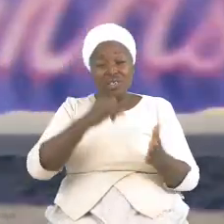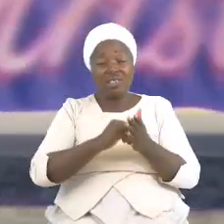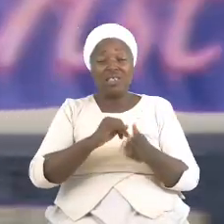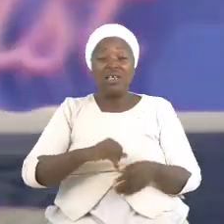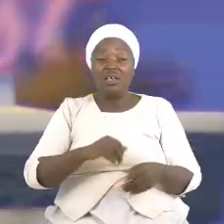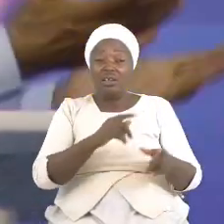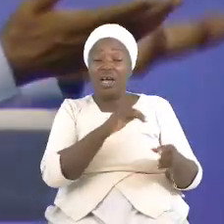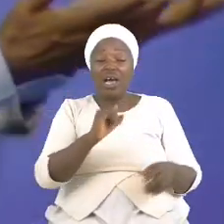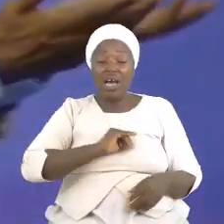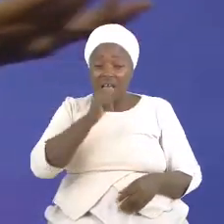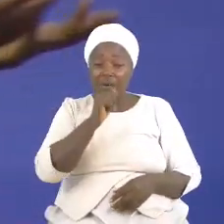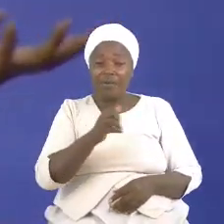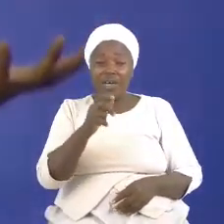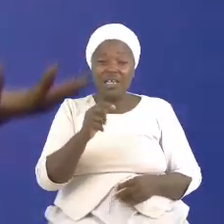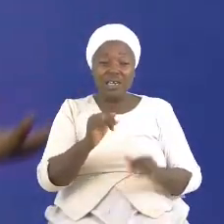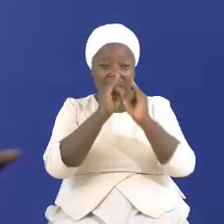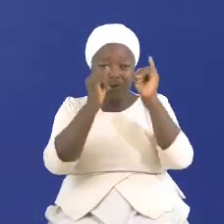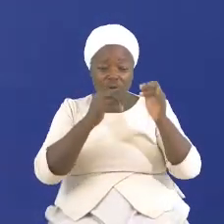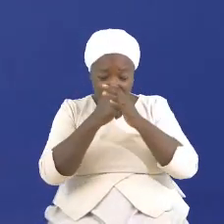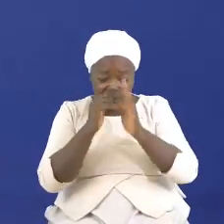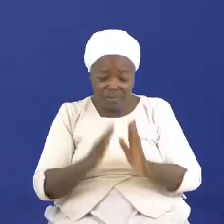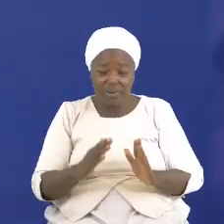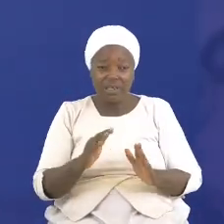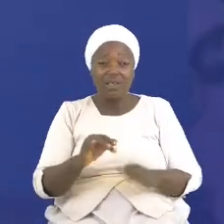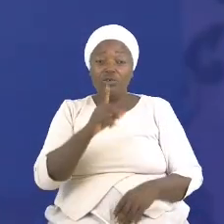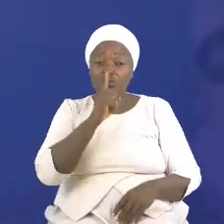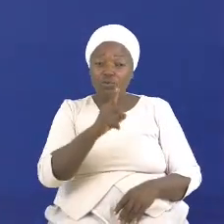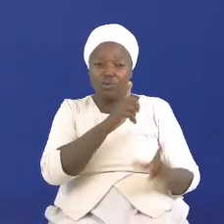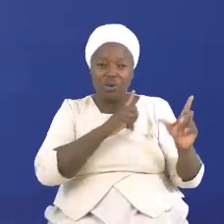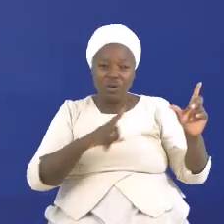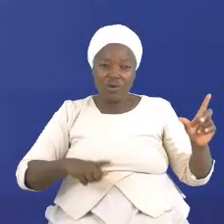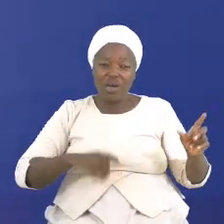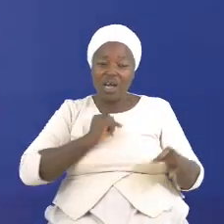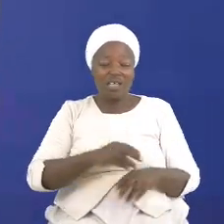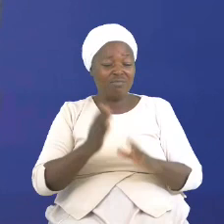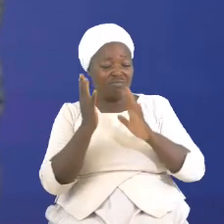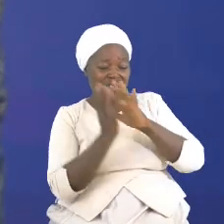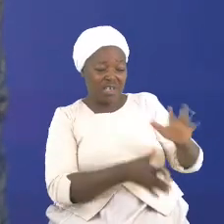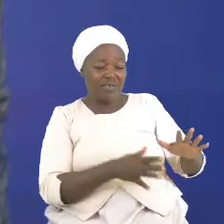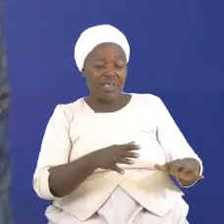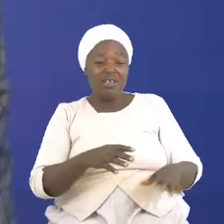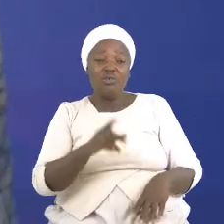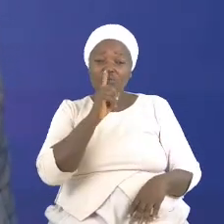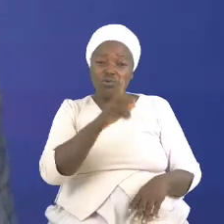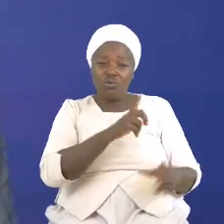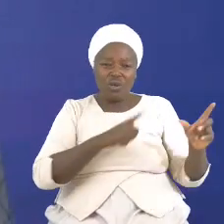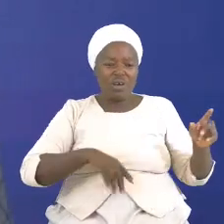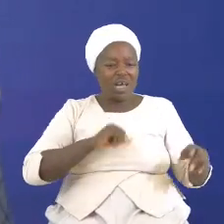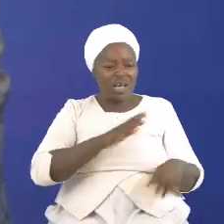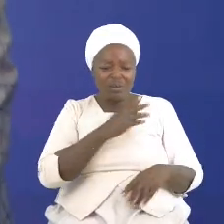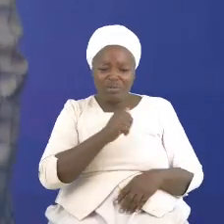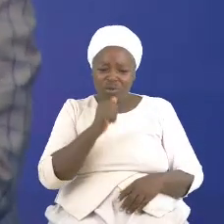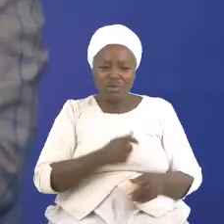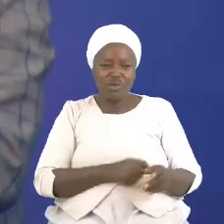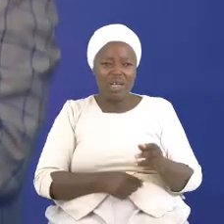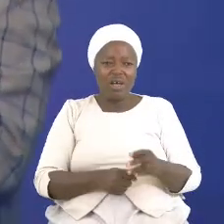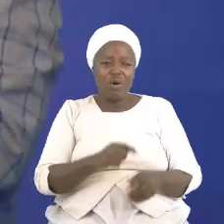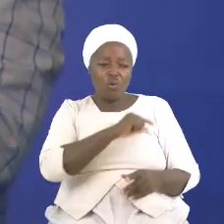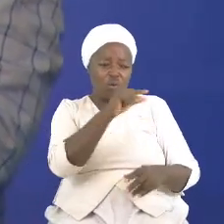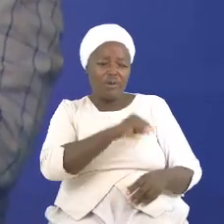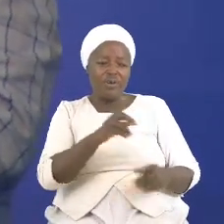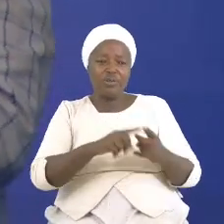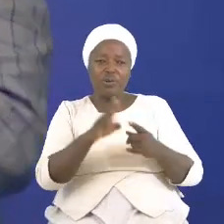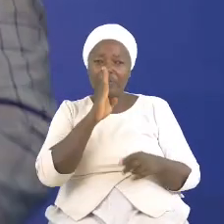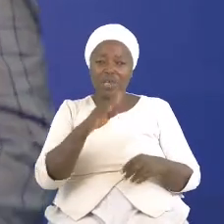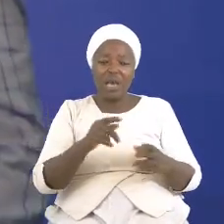Lord, I'm rejected, truth, Lord, I don't fit among the children of the kingdom,